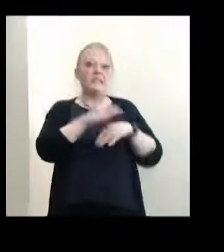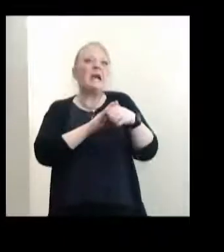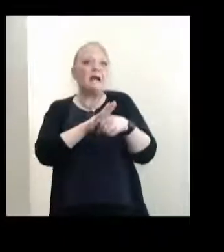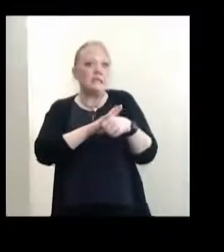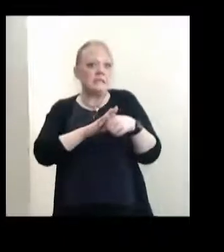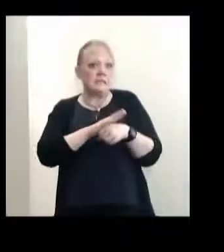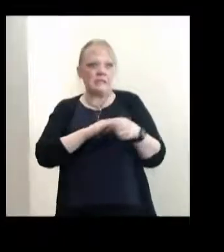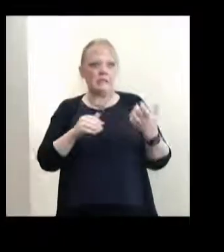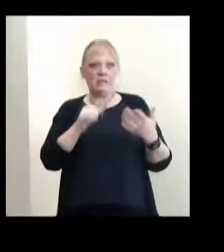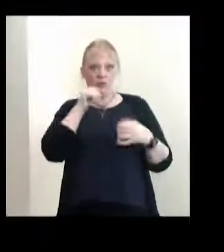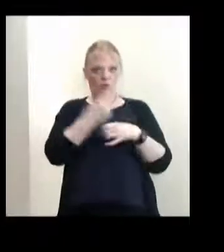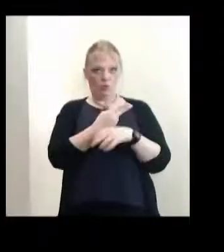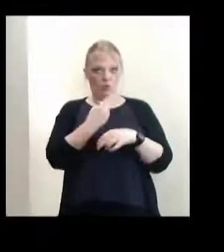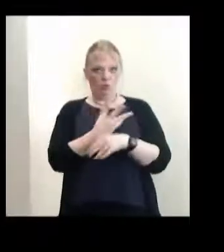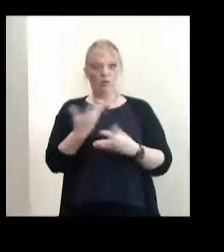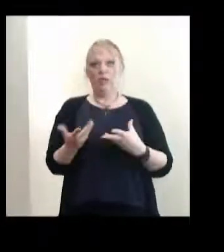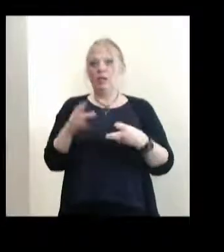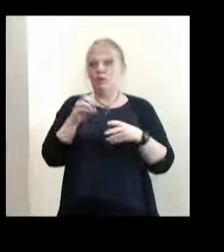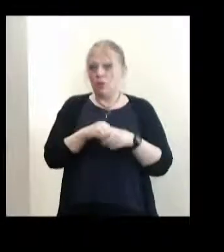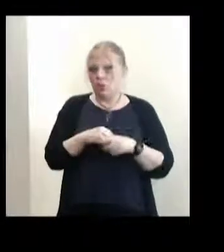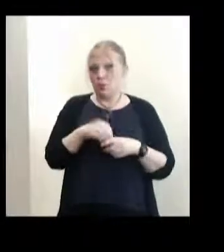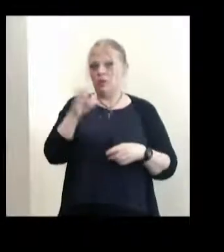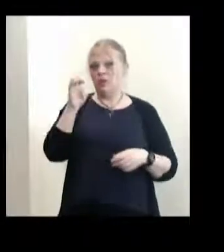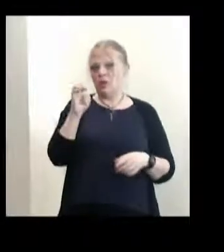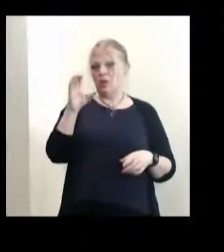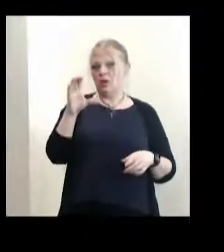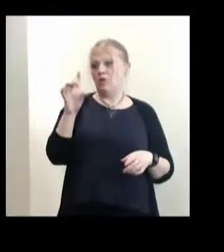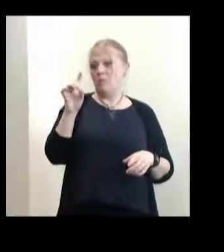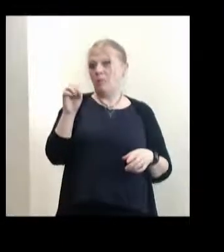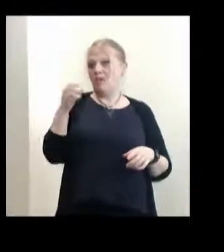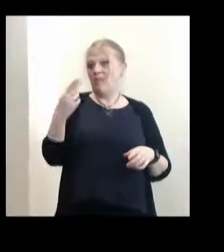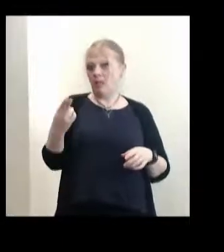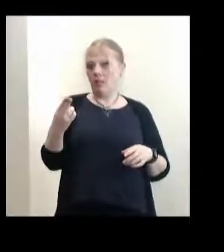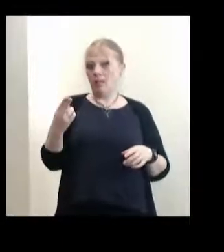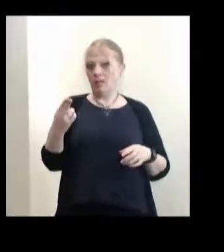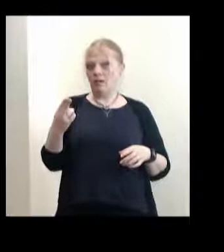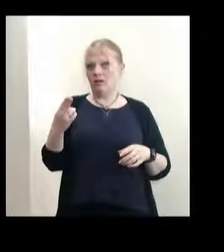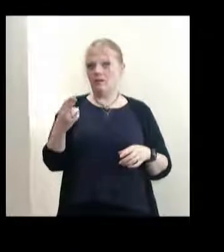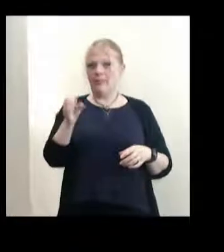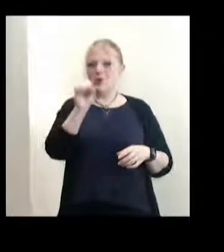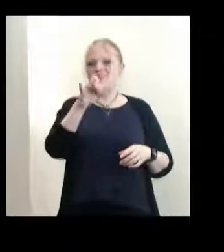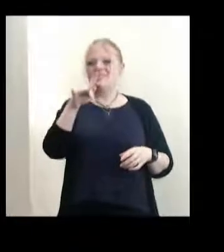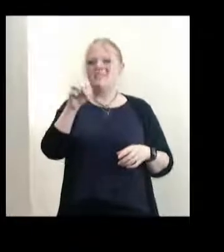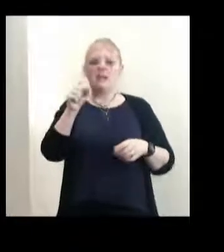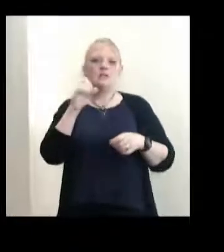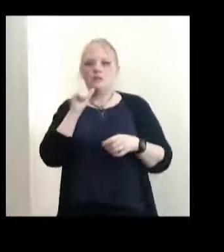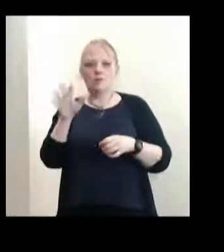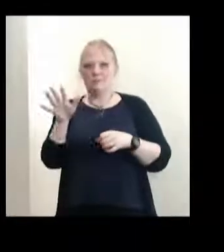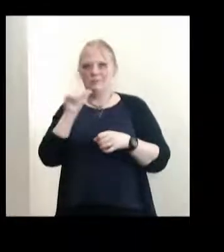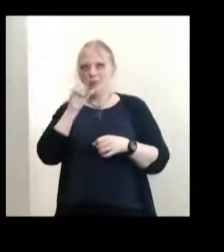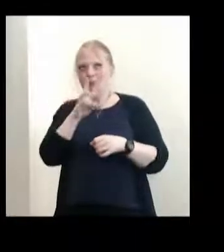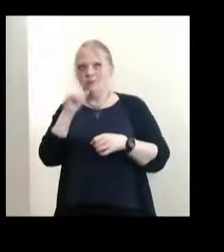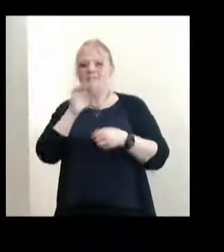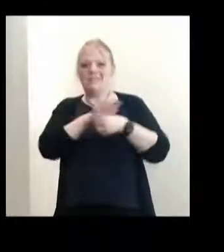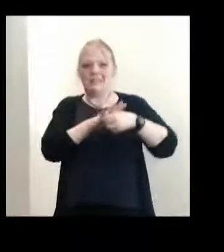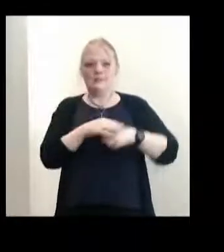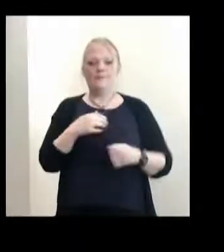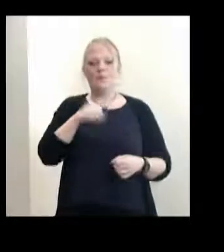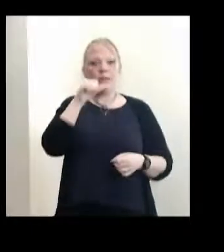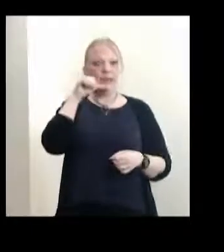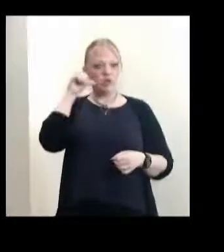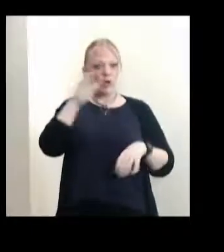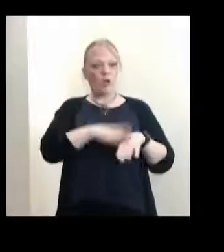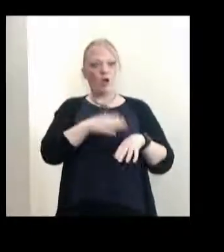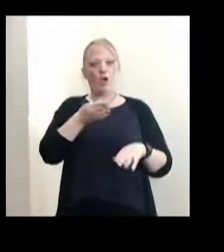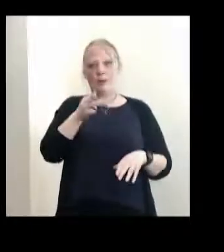that are going unused, including at our Erie County Department of Health sites. Yesterday, I was in front of a pop-up clinic on Main